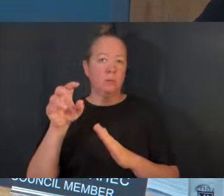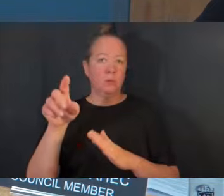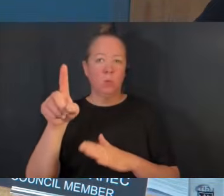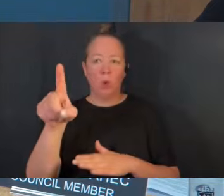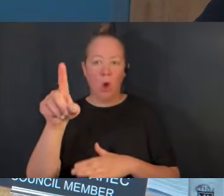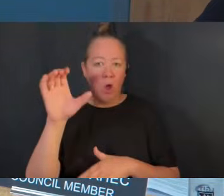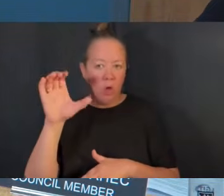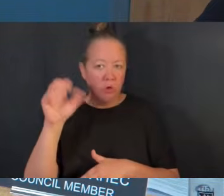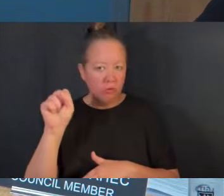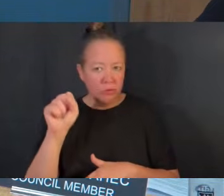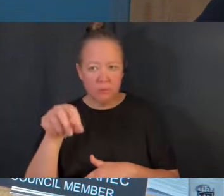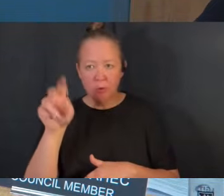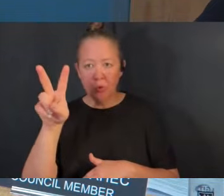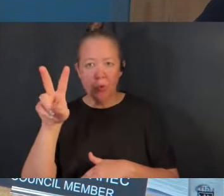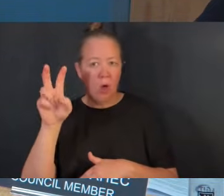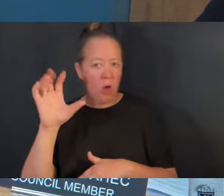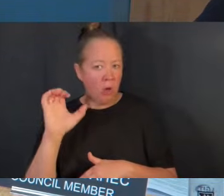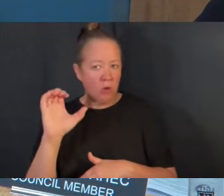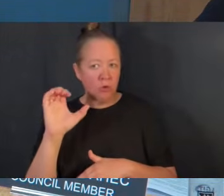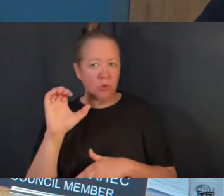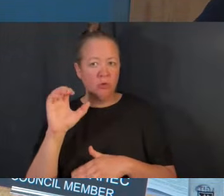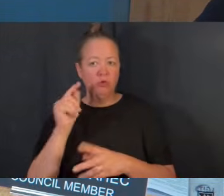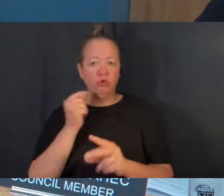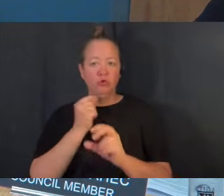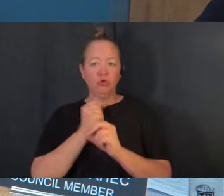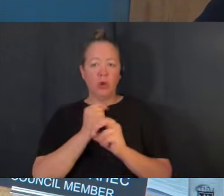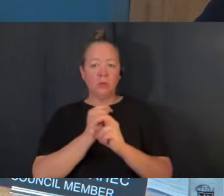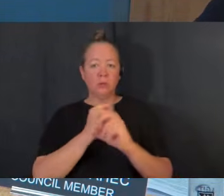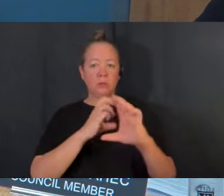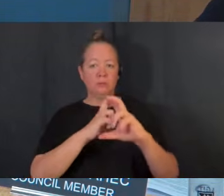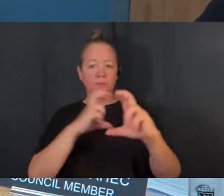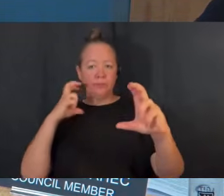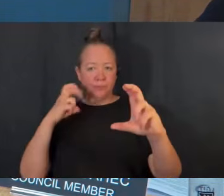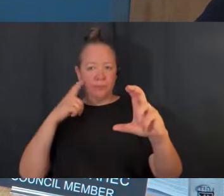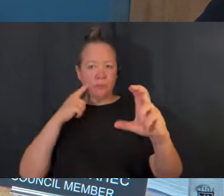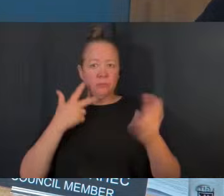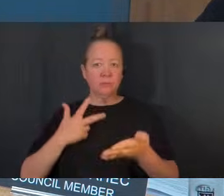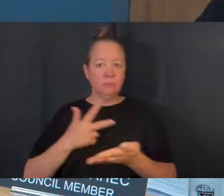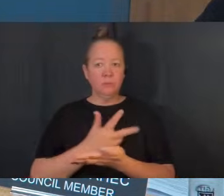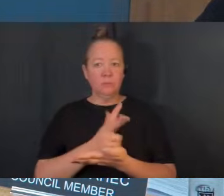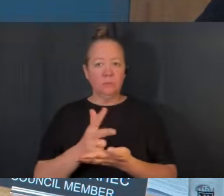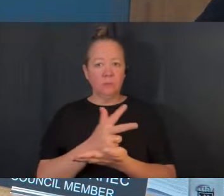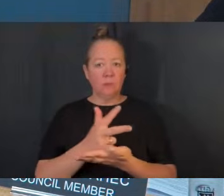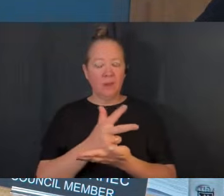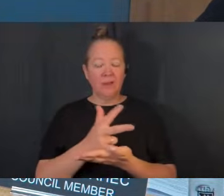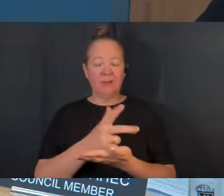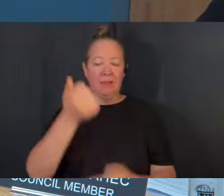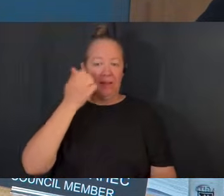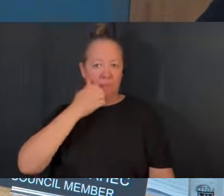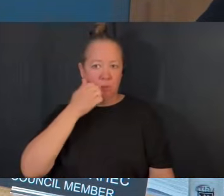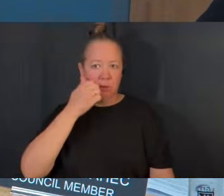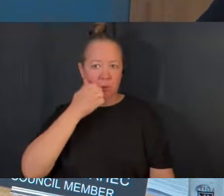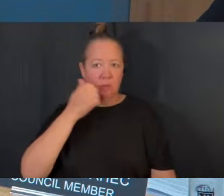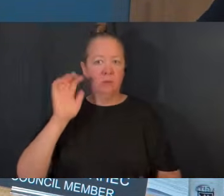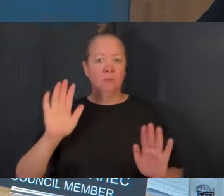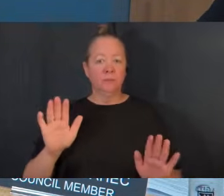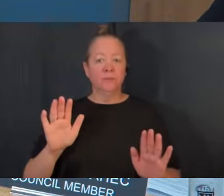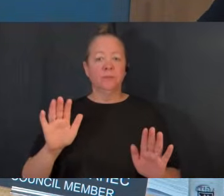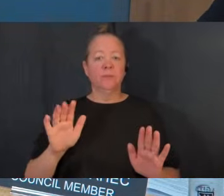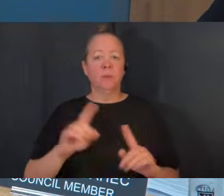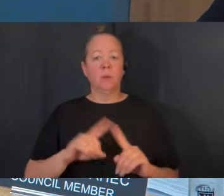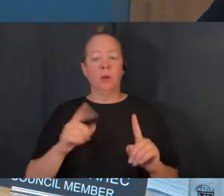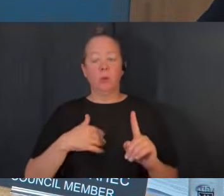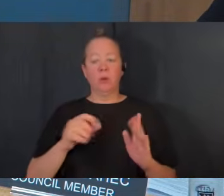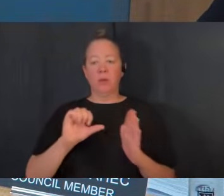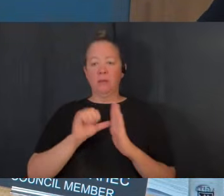matter. I care about that, but I want to emphasize that my point to the state is that